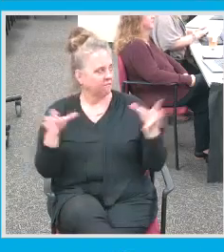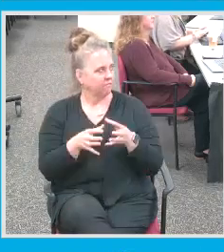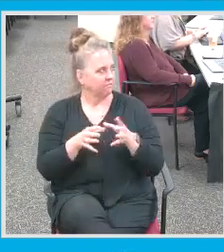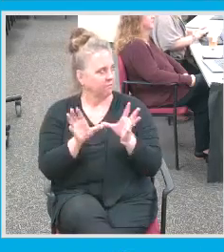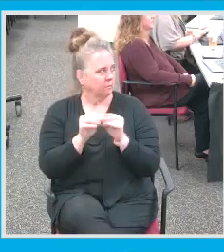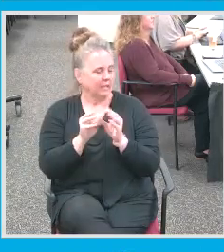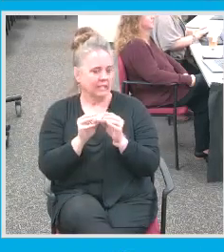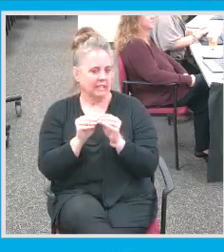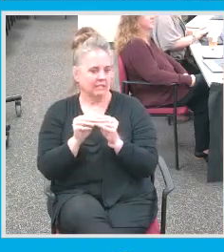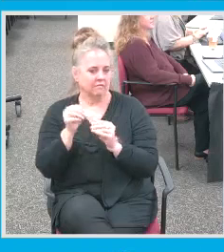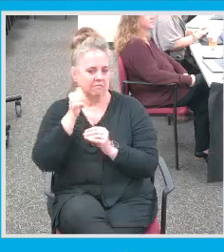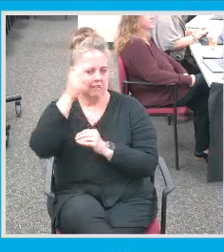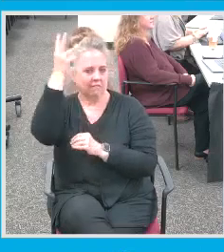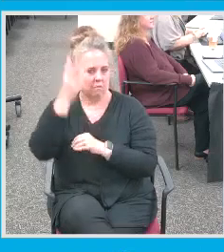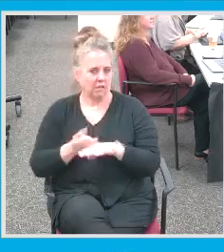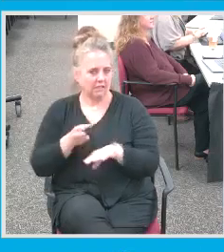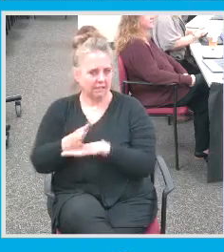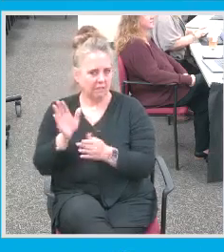that we would